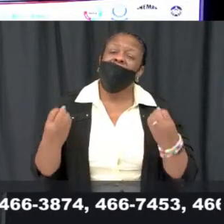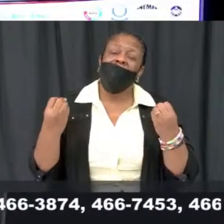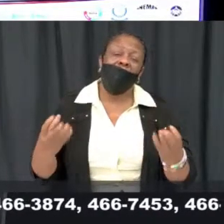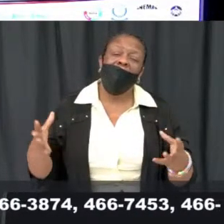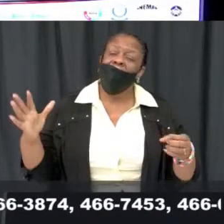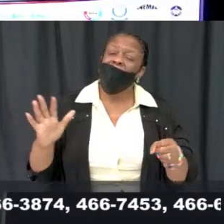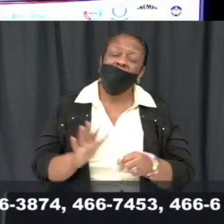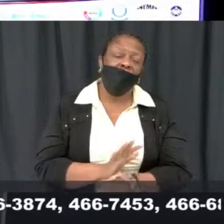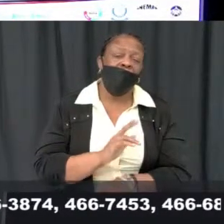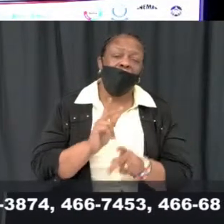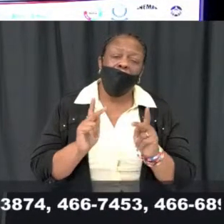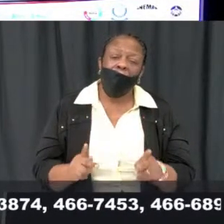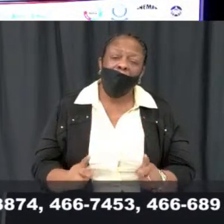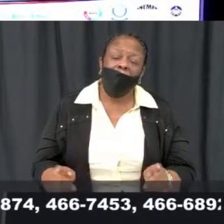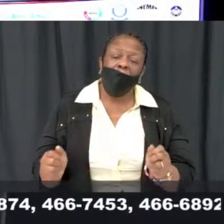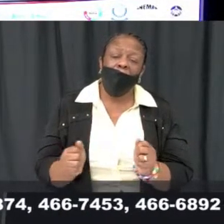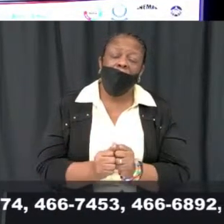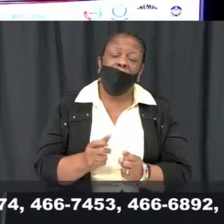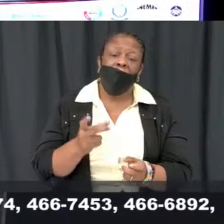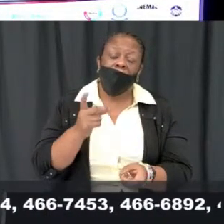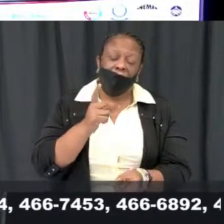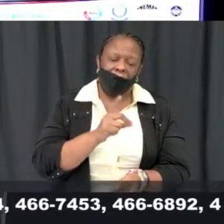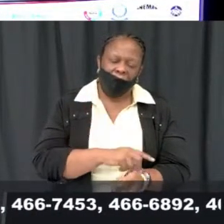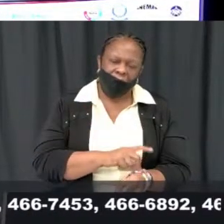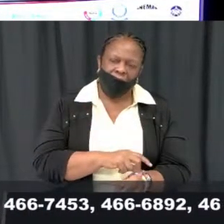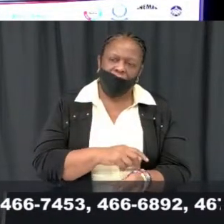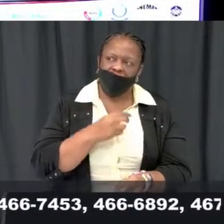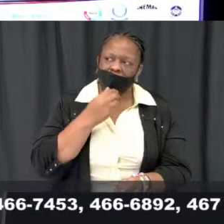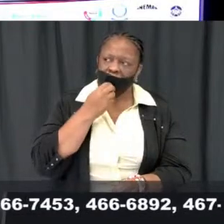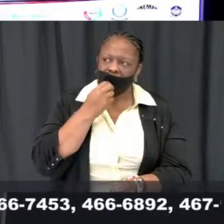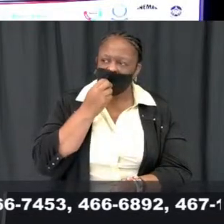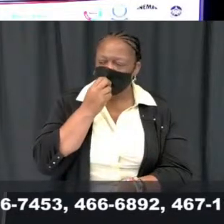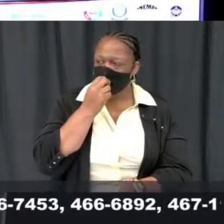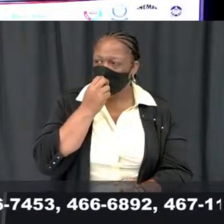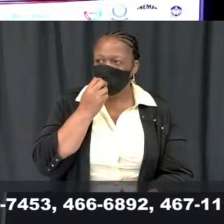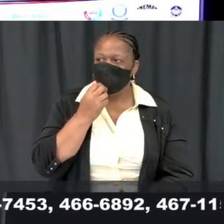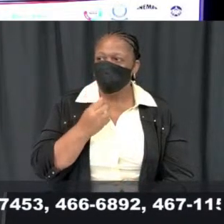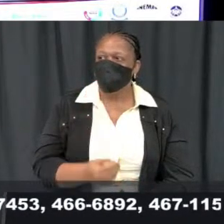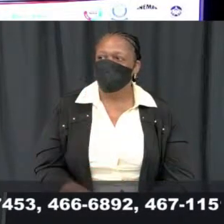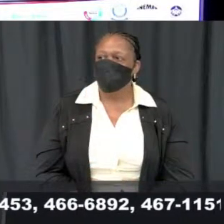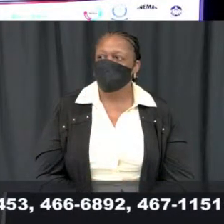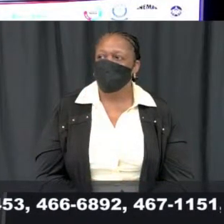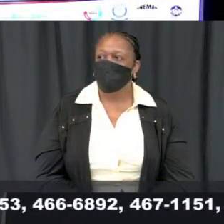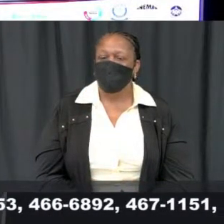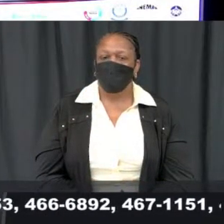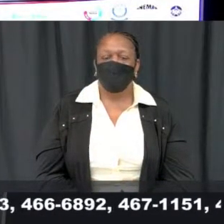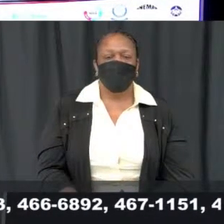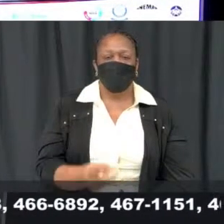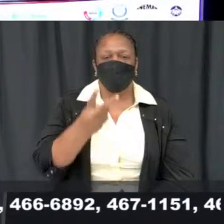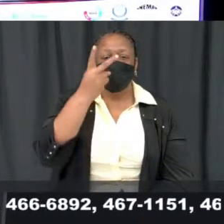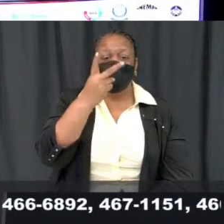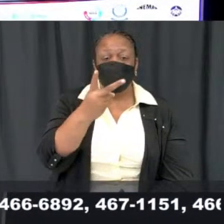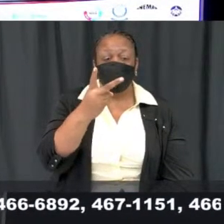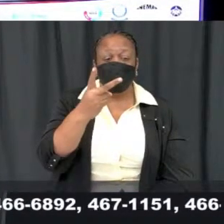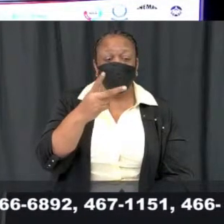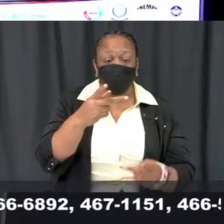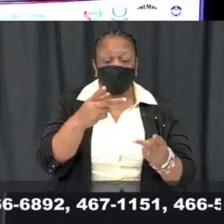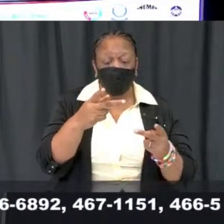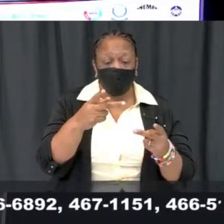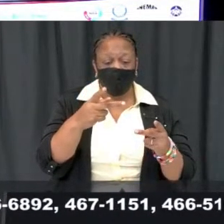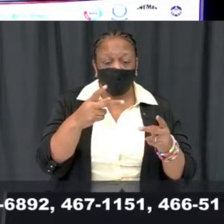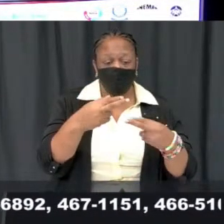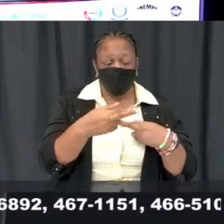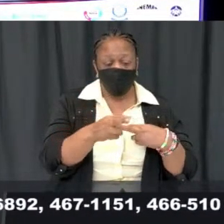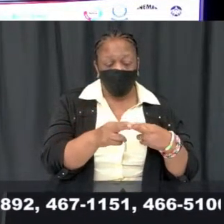testing at 1, 2. We have 2 mobile units. We have tests being done in the